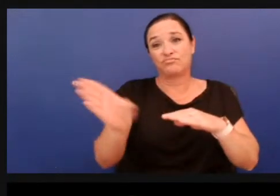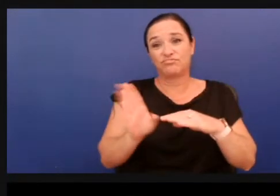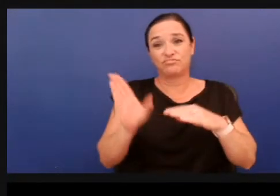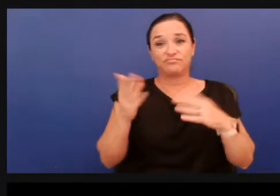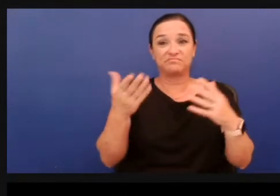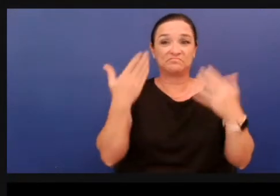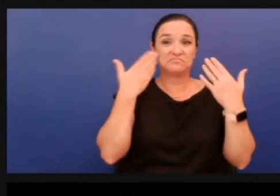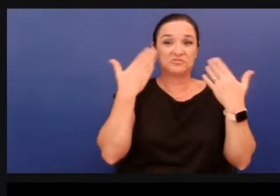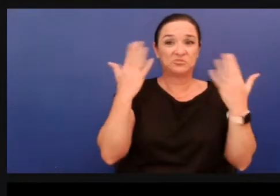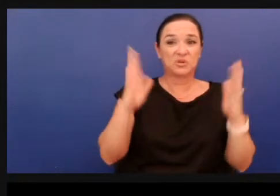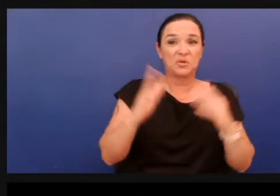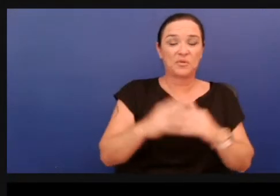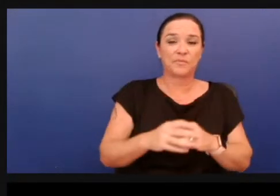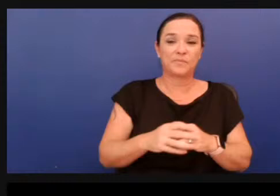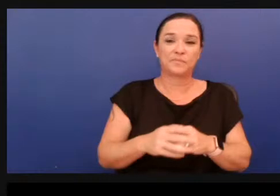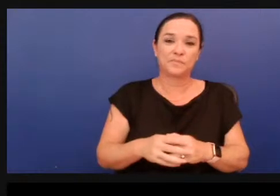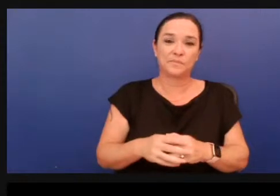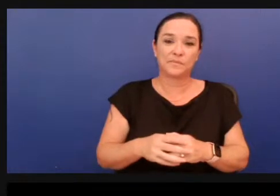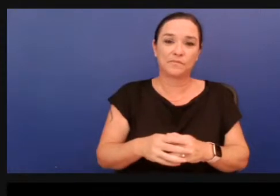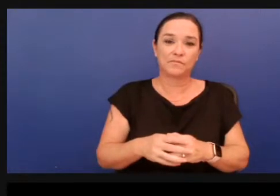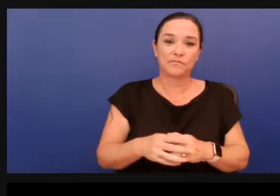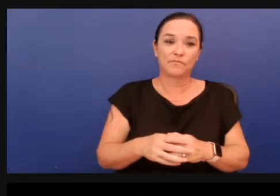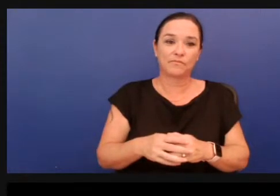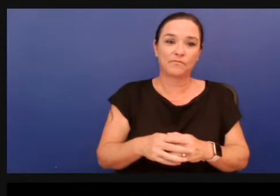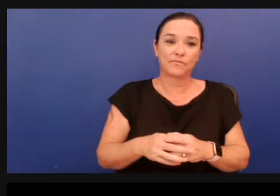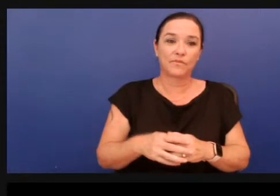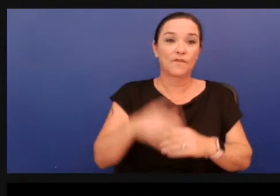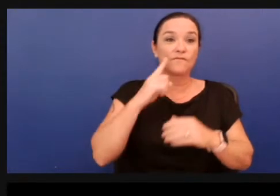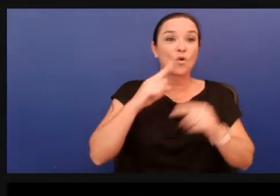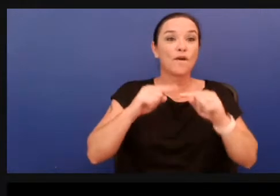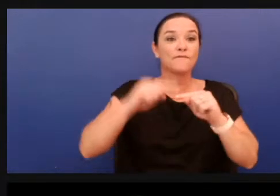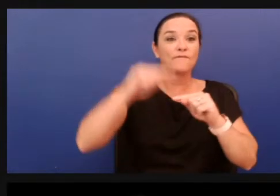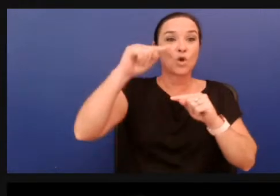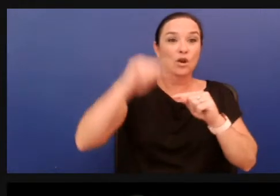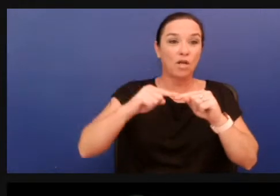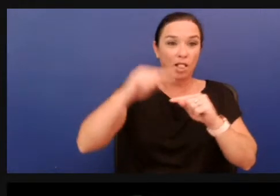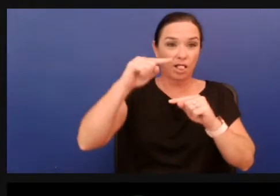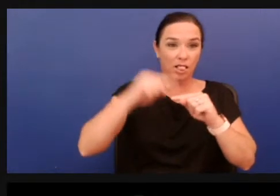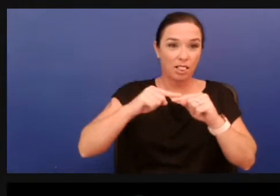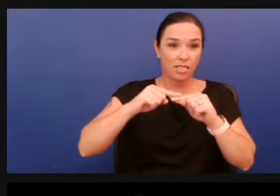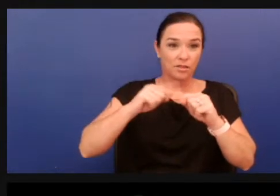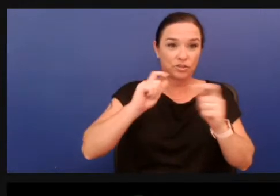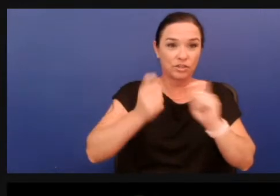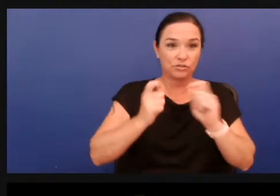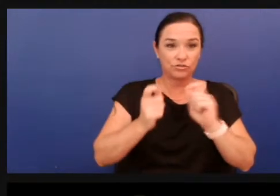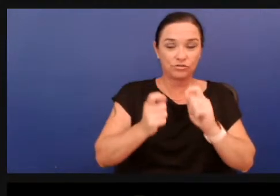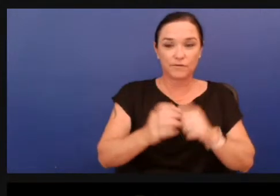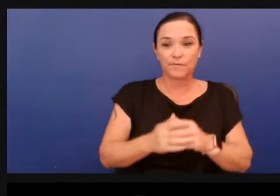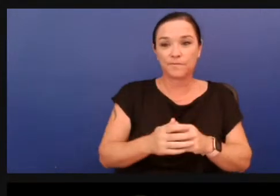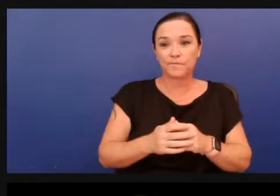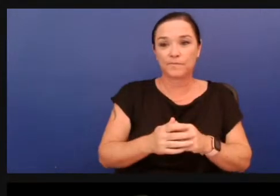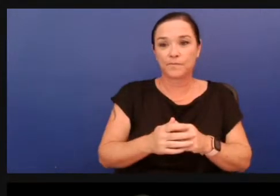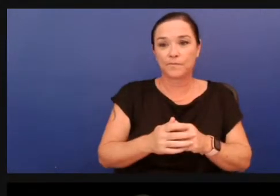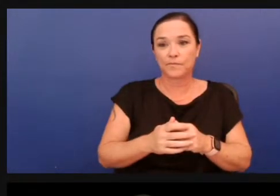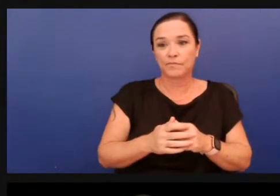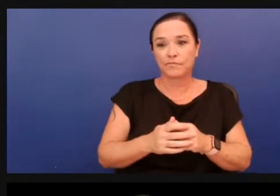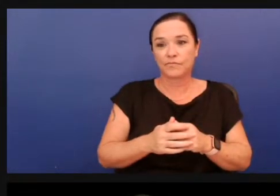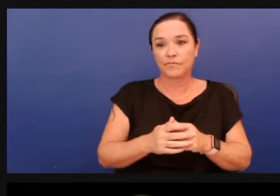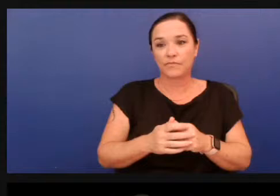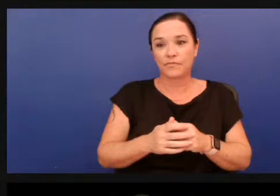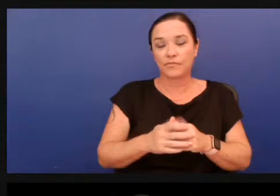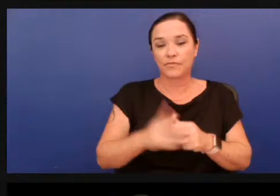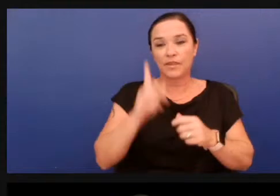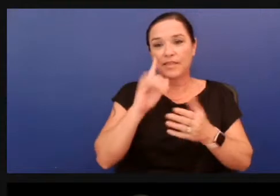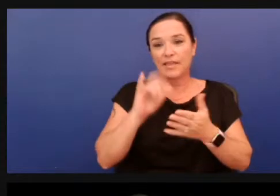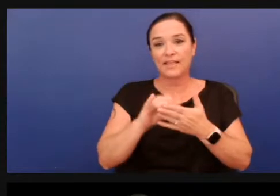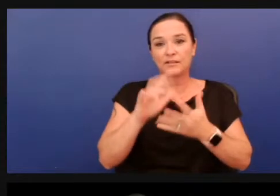there is a zone of impact of vertical offset. And from that, we can get 50 centimeters coming up. So I think that's the combination